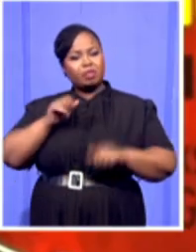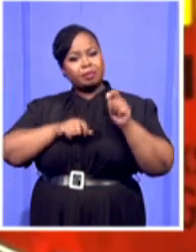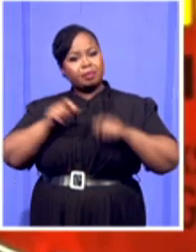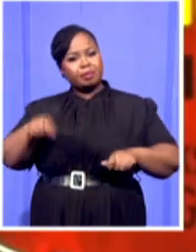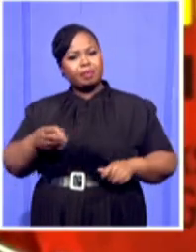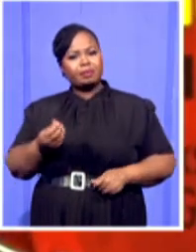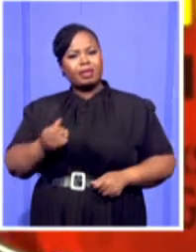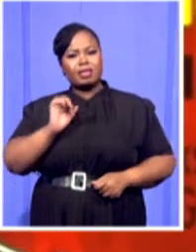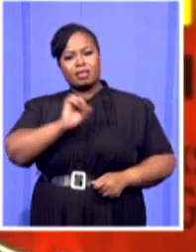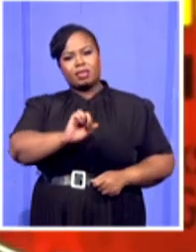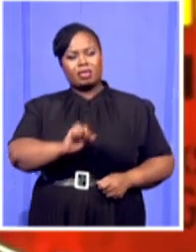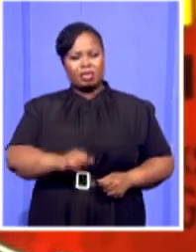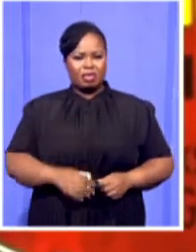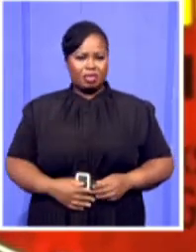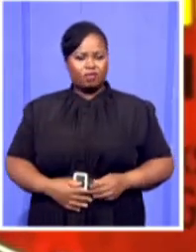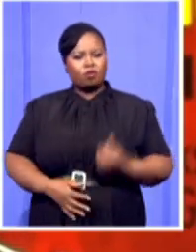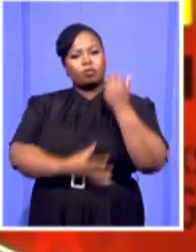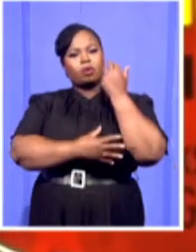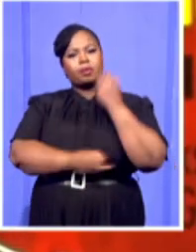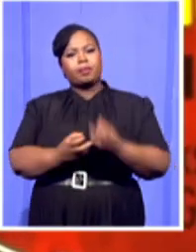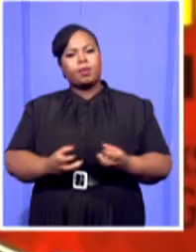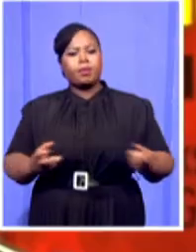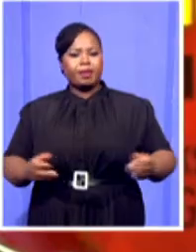purse, they have stolen from the poor.